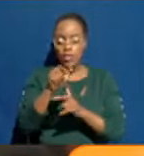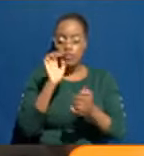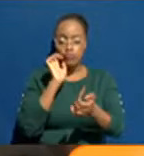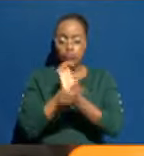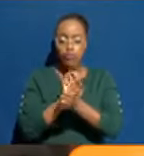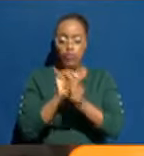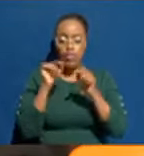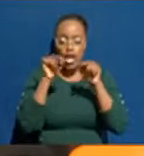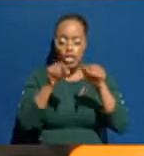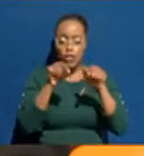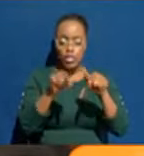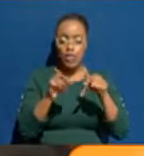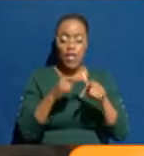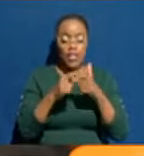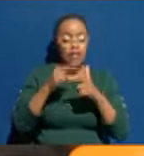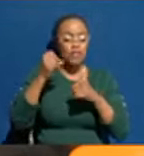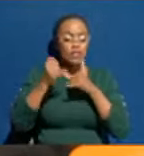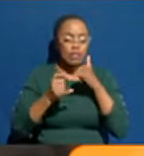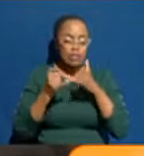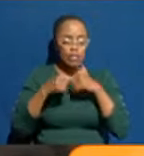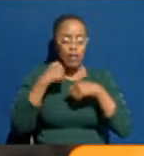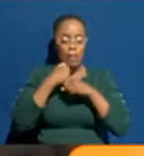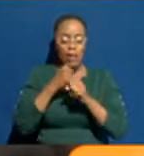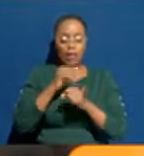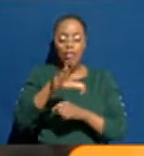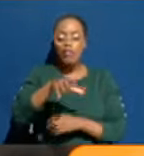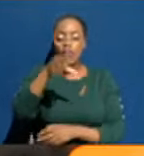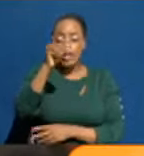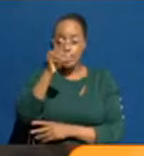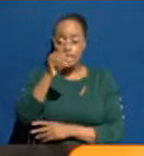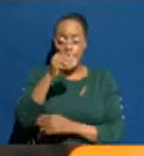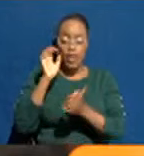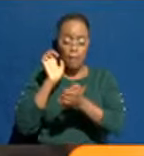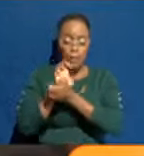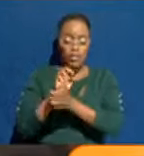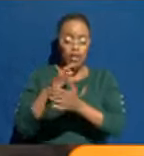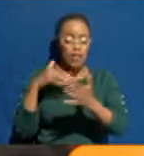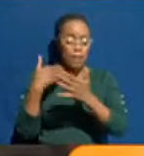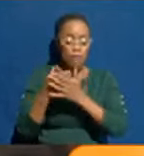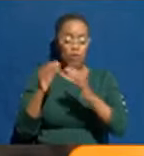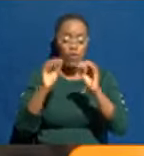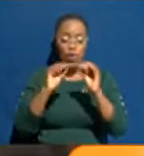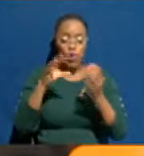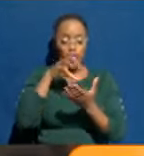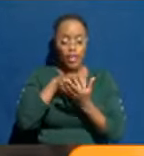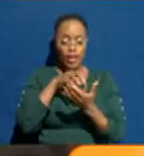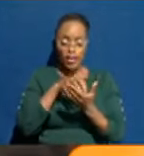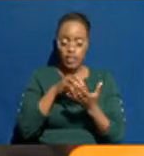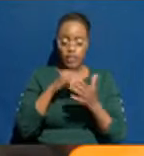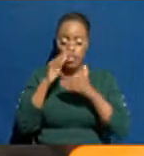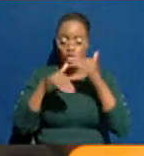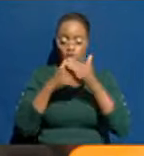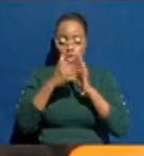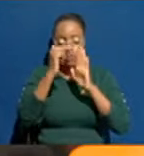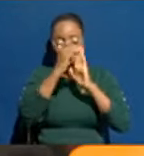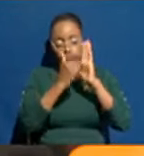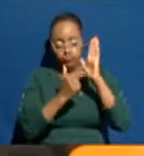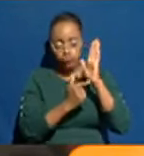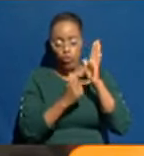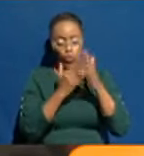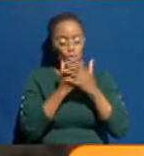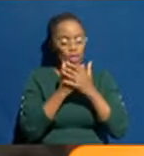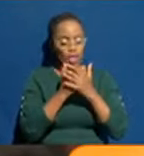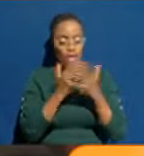of the accused and ultimately make a finding that the prosecution has not proved their case in all the counts beyond reasonable